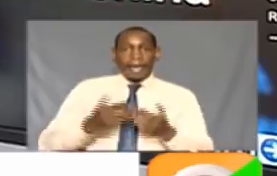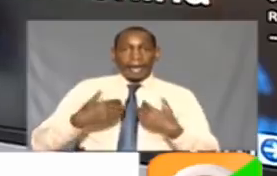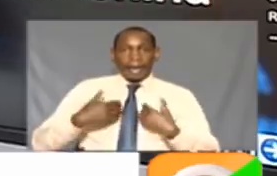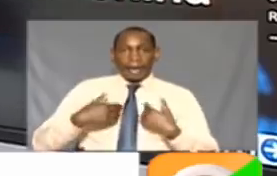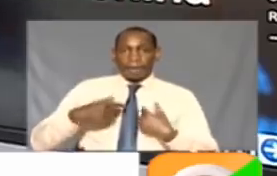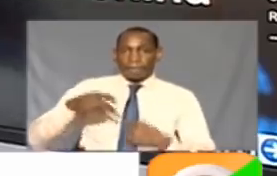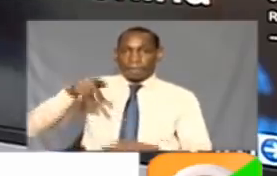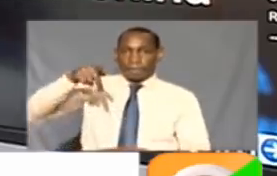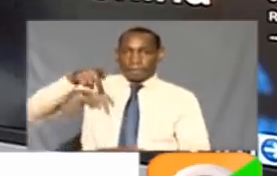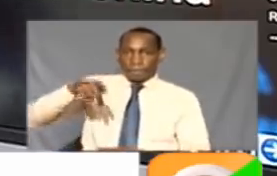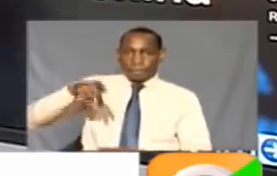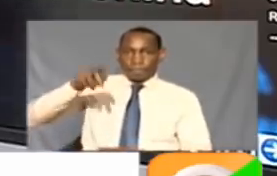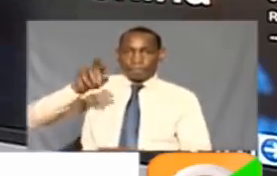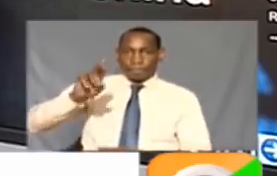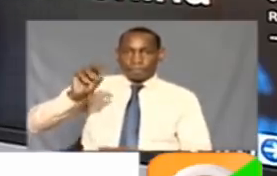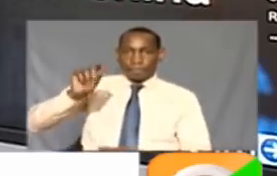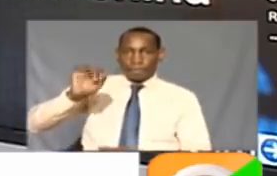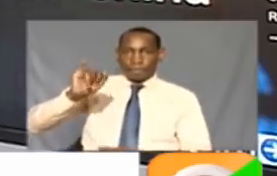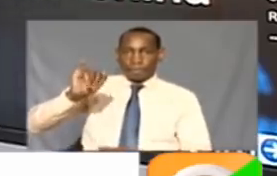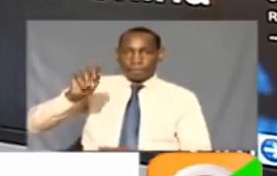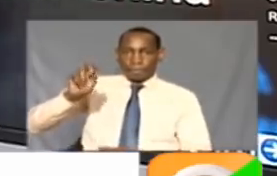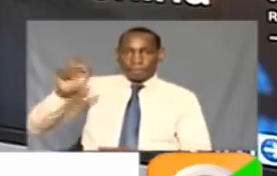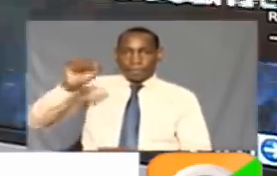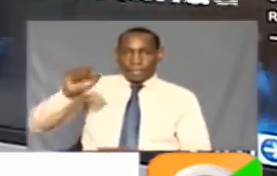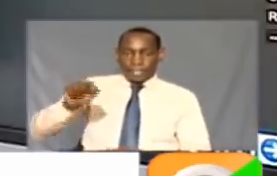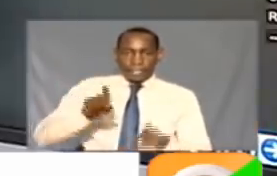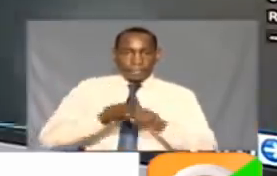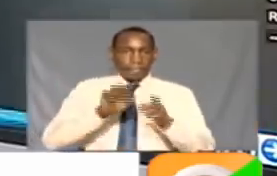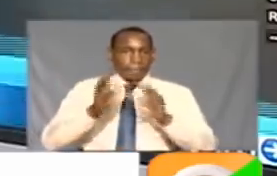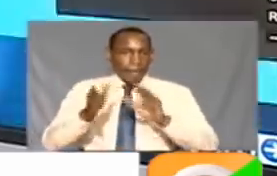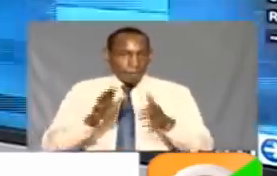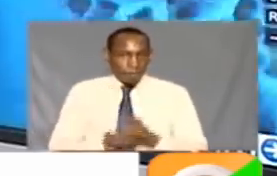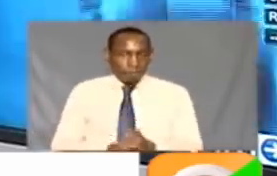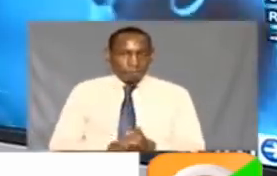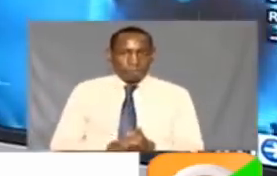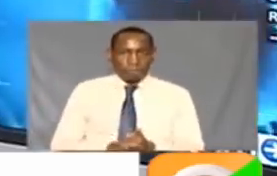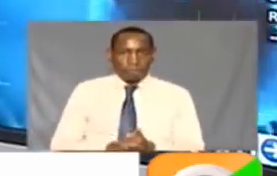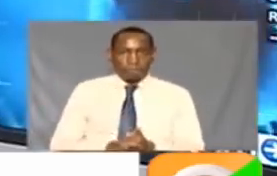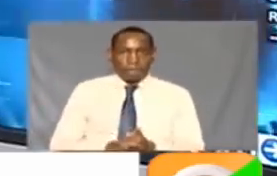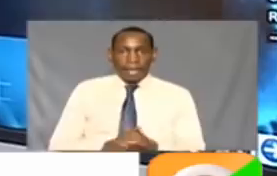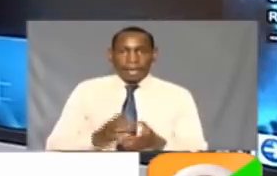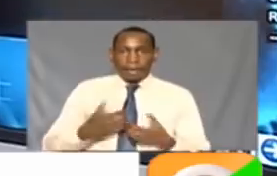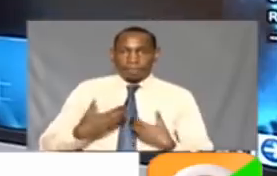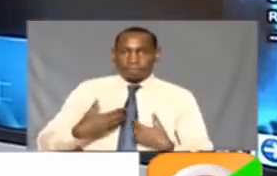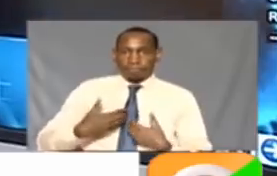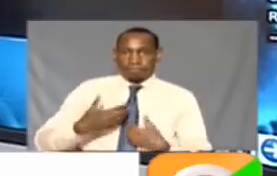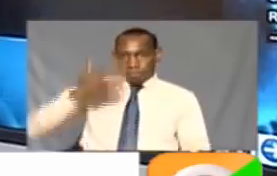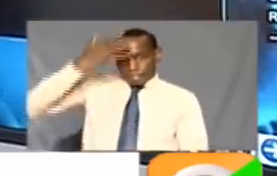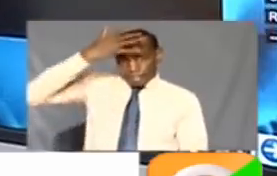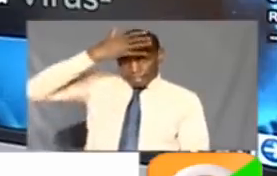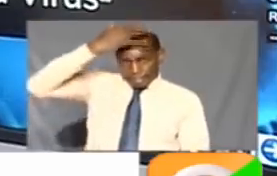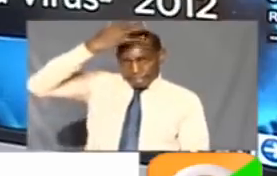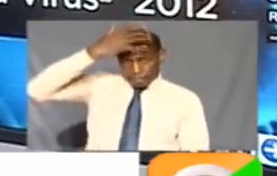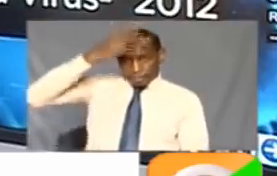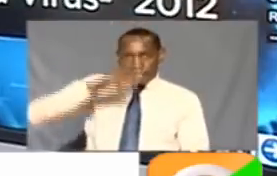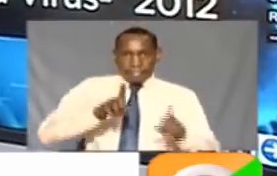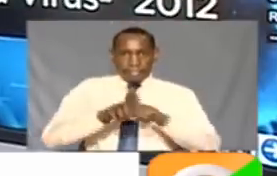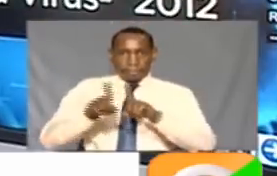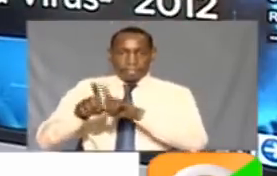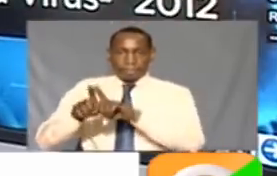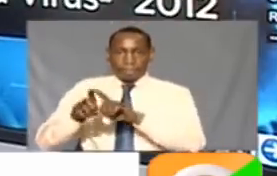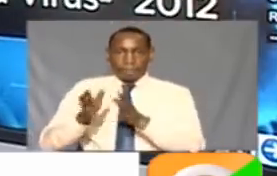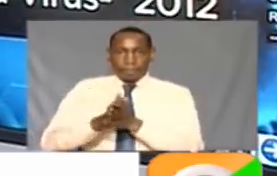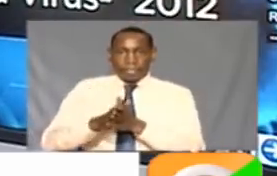protein spikes around it. And so it looks like it's wearing a crown when you observe it under an